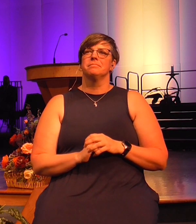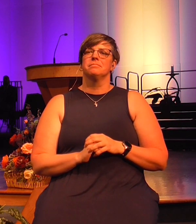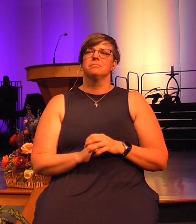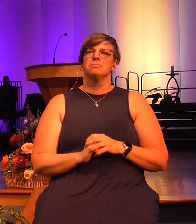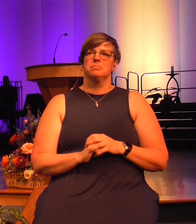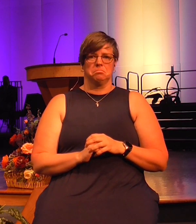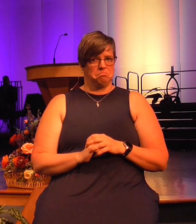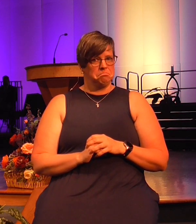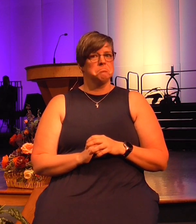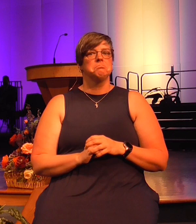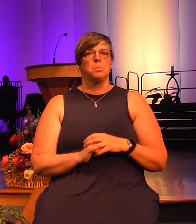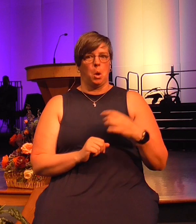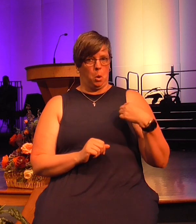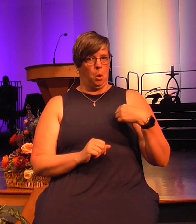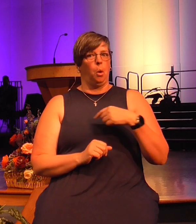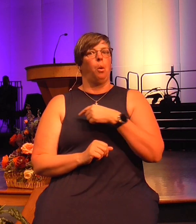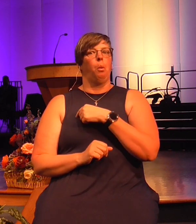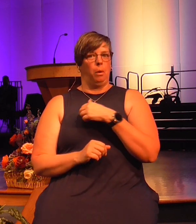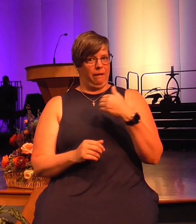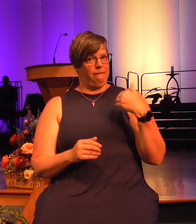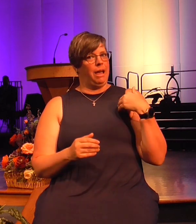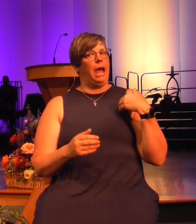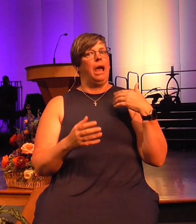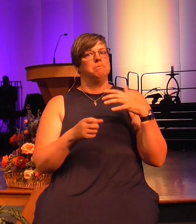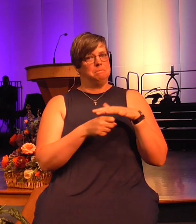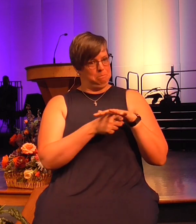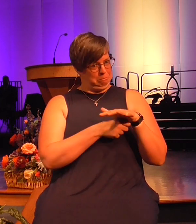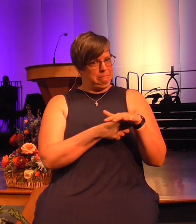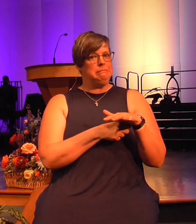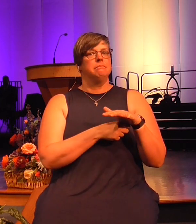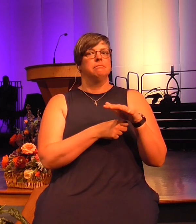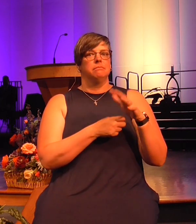We have certainly got our share of moisture this year.